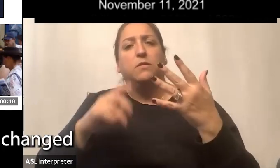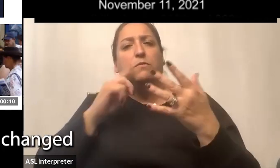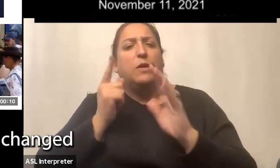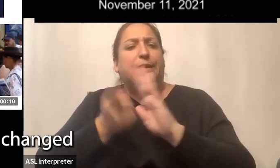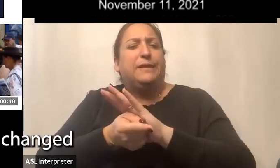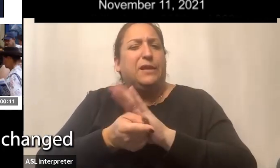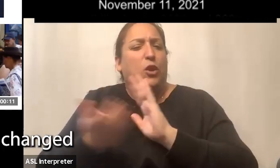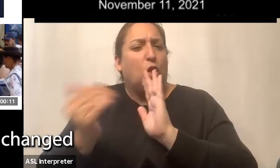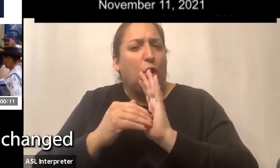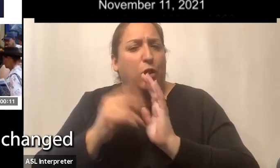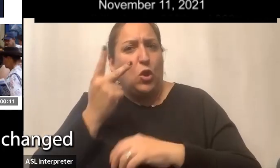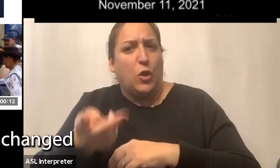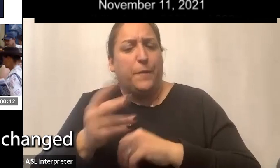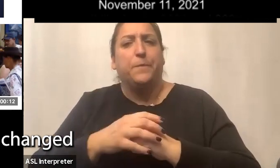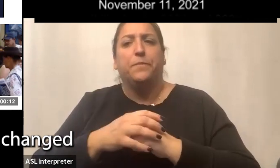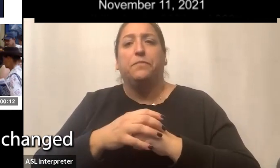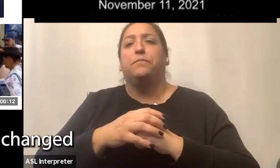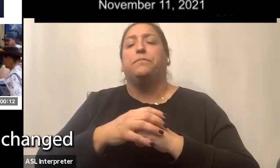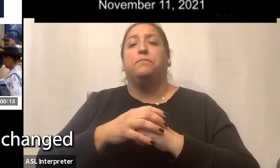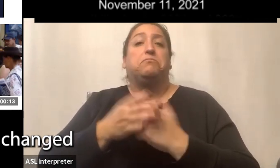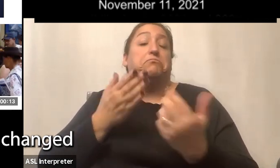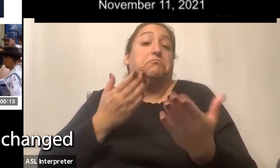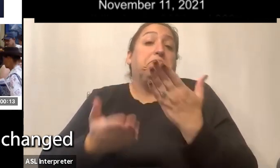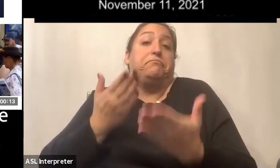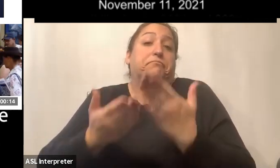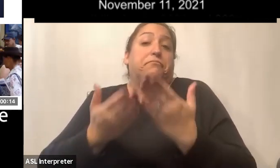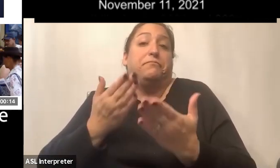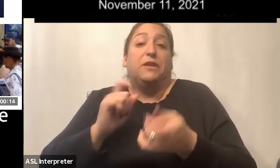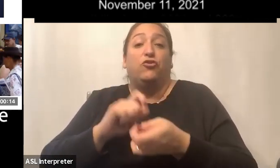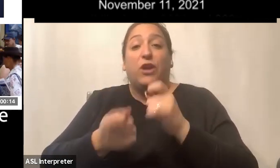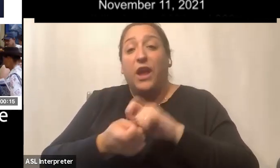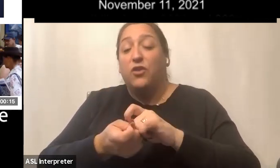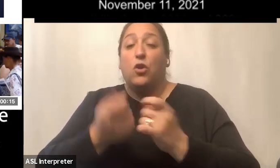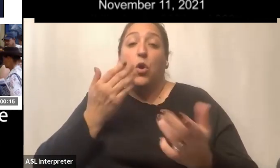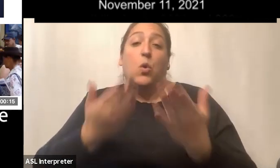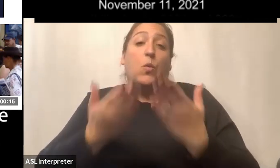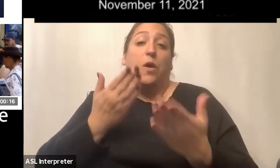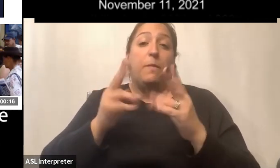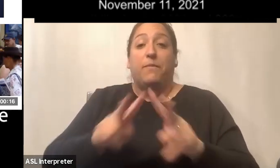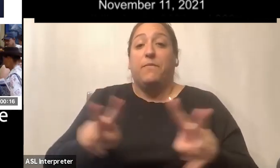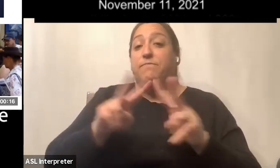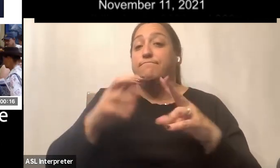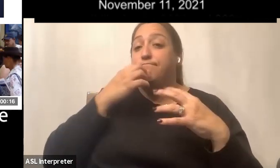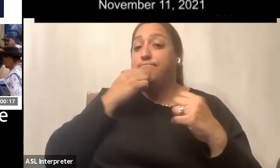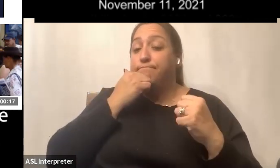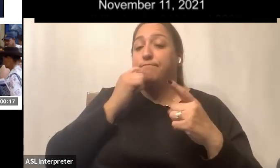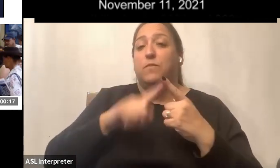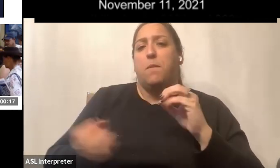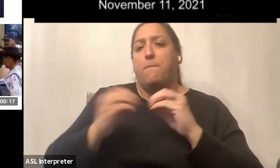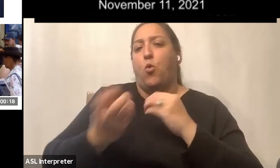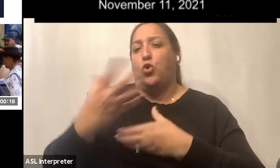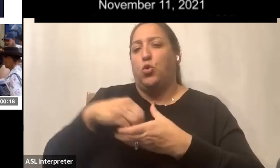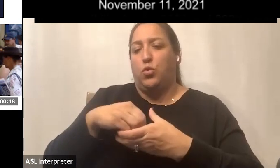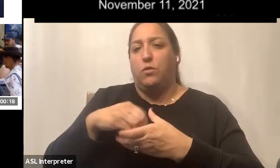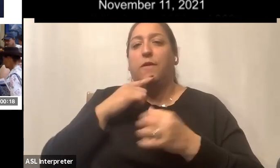look at what might be changed and what might be valuable to make it more inclusive. So